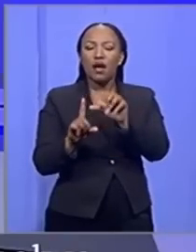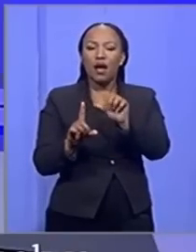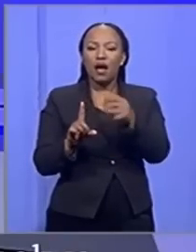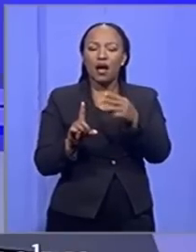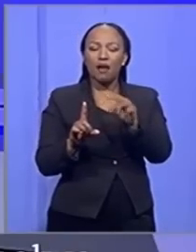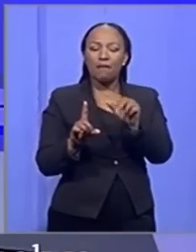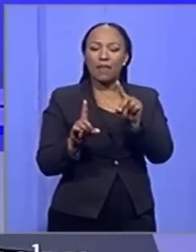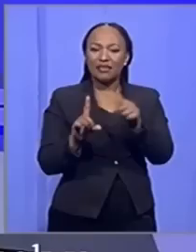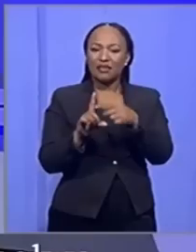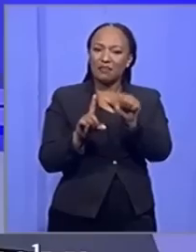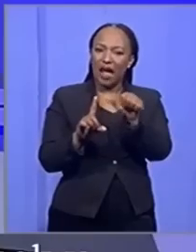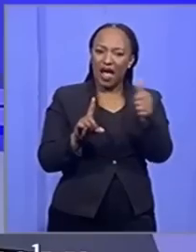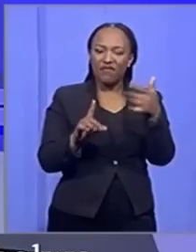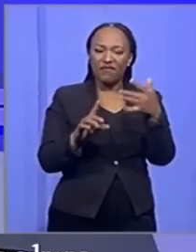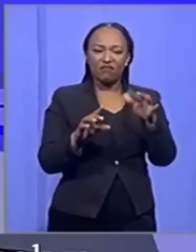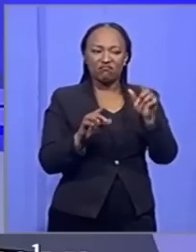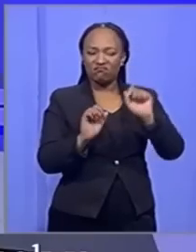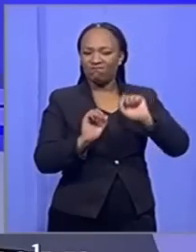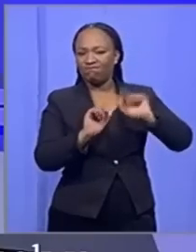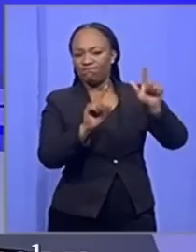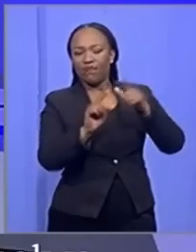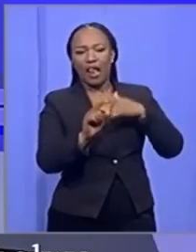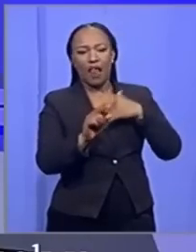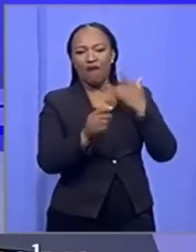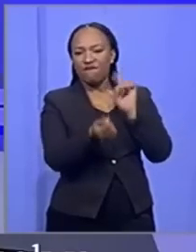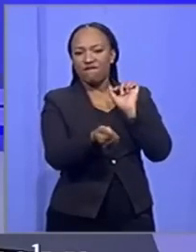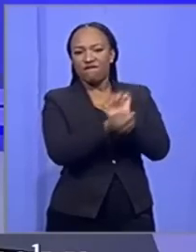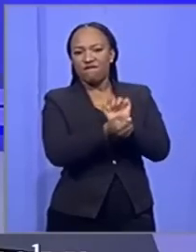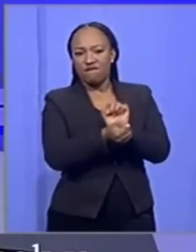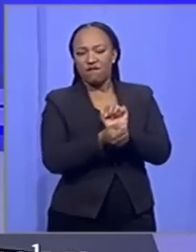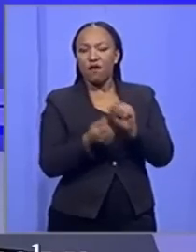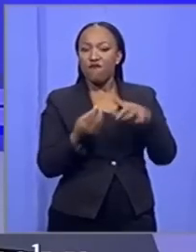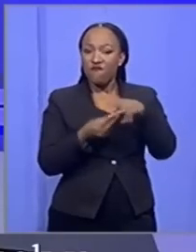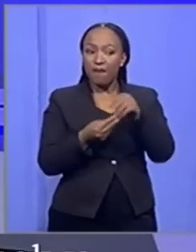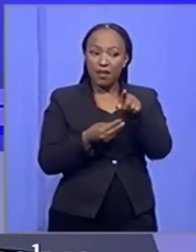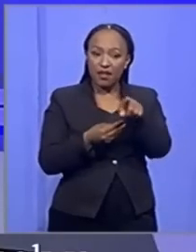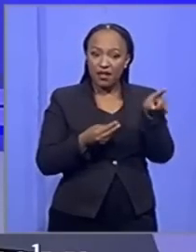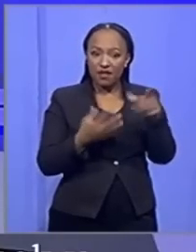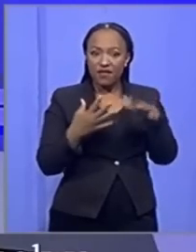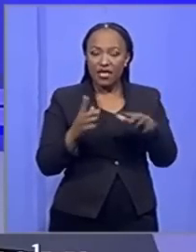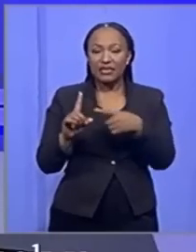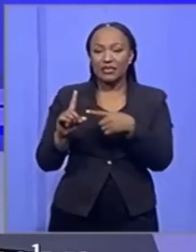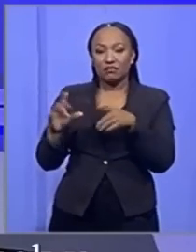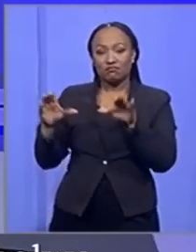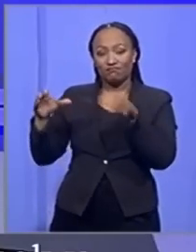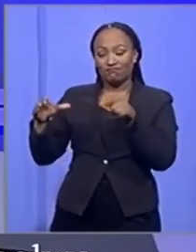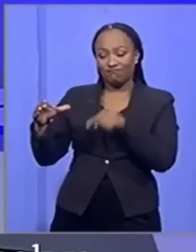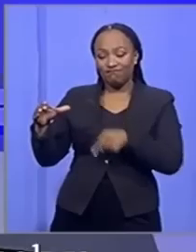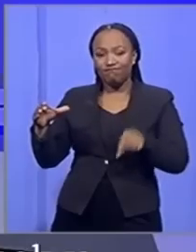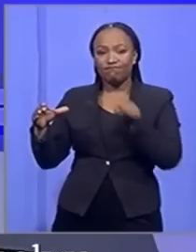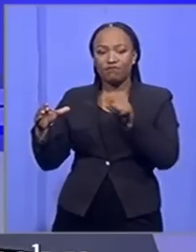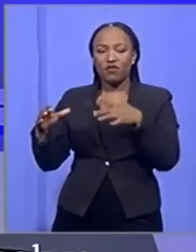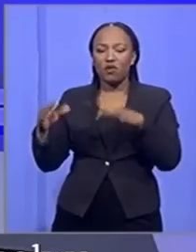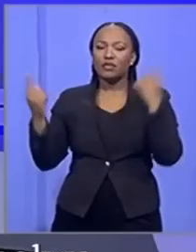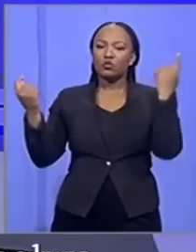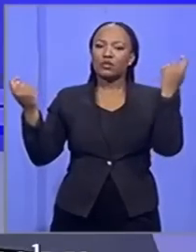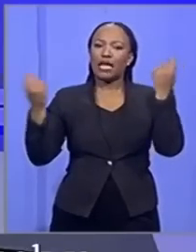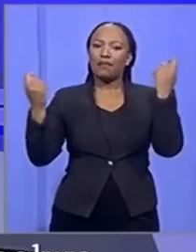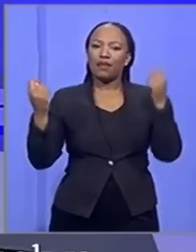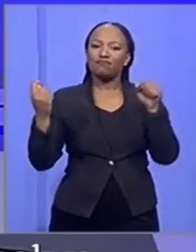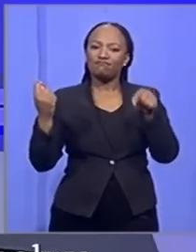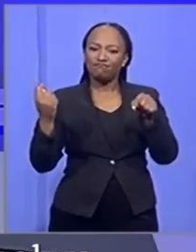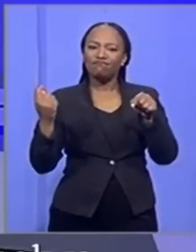bophelo ka moka kgolegong ka go eka mmušo. Maloko a malapa ba sekišwa bao ba tsheko ya Rivonia ba re morero mogolo wa go keteka letšatši le o